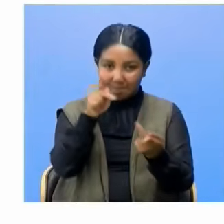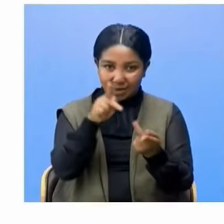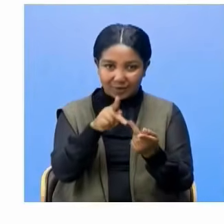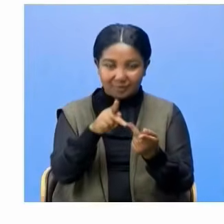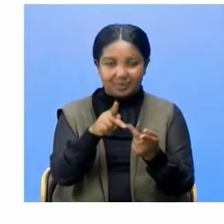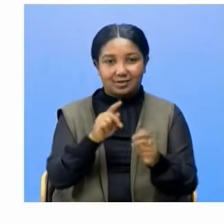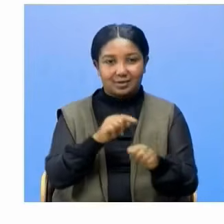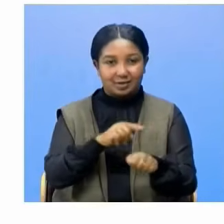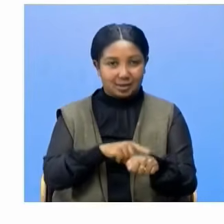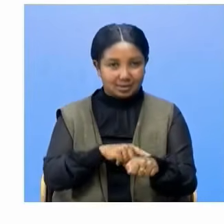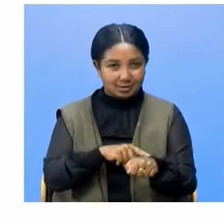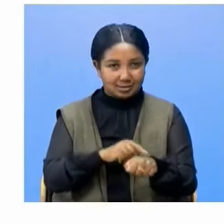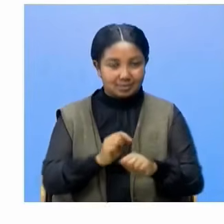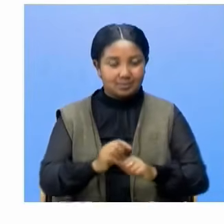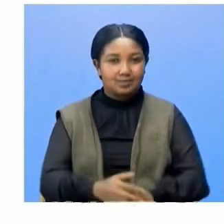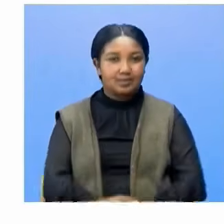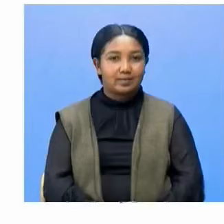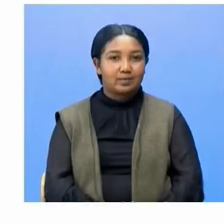perfect.